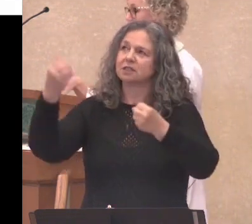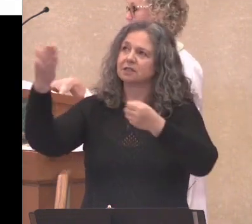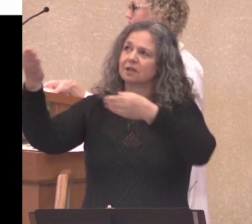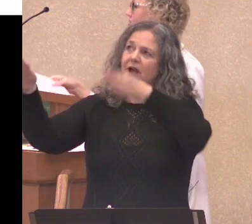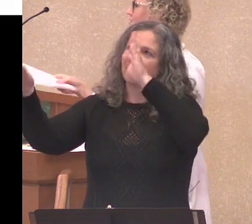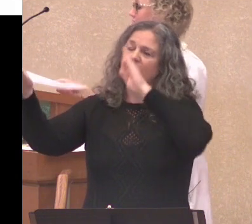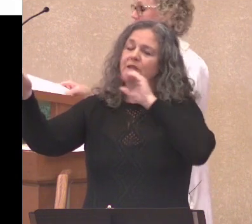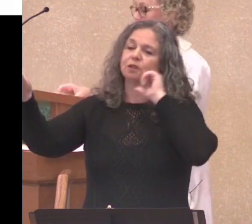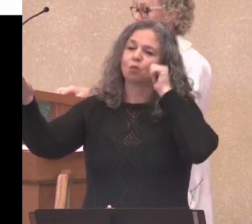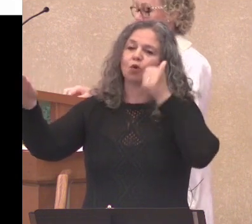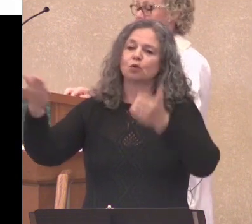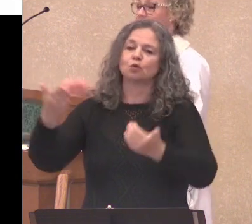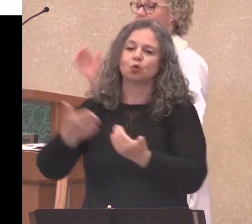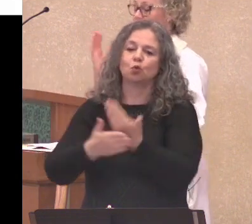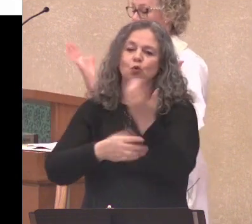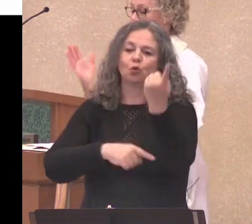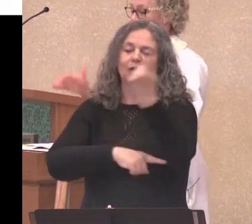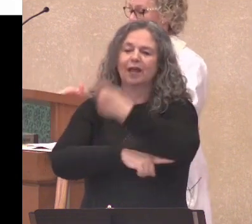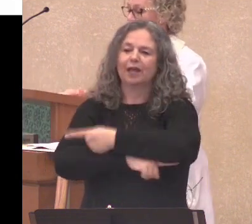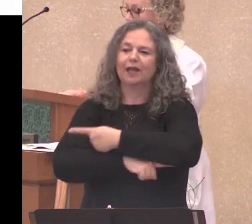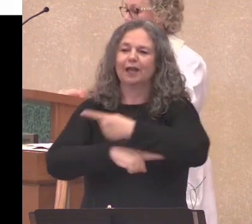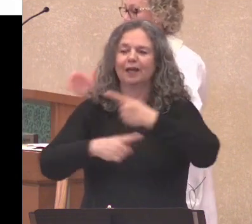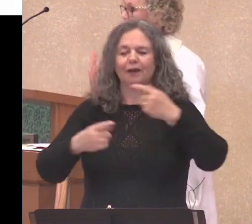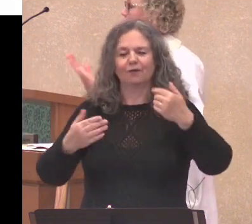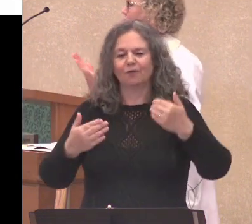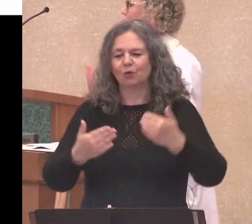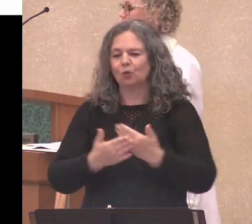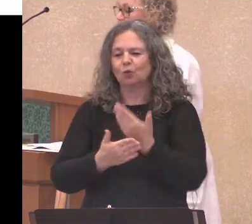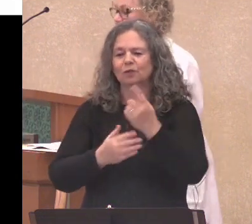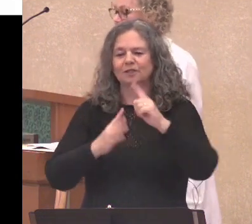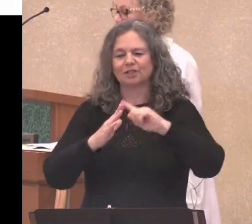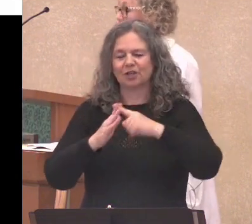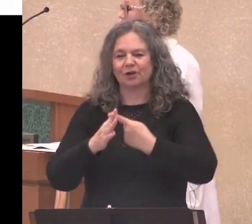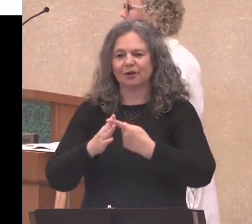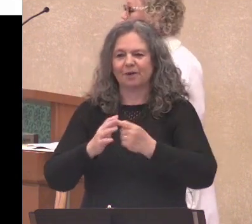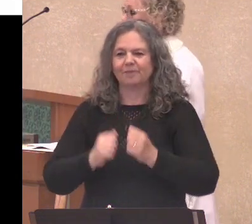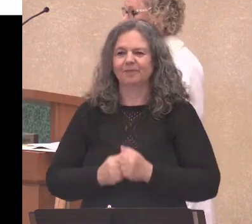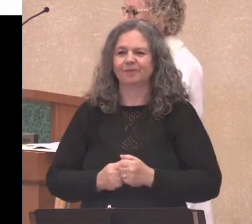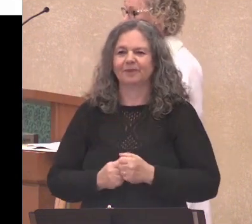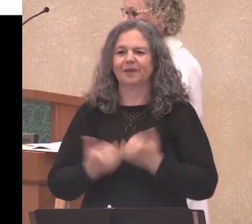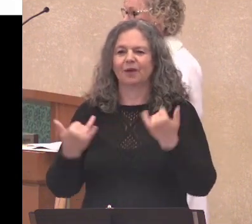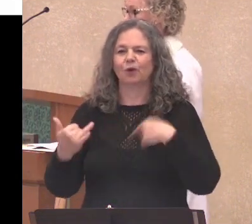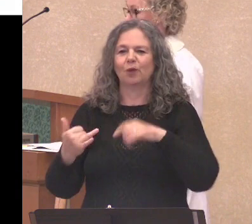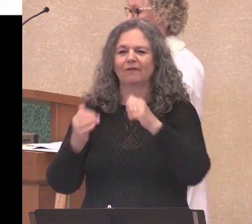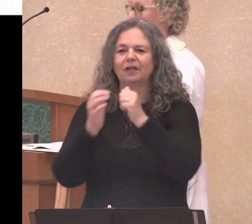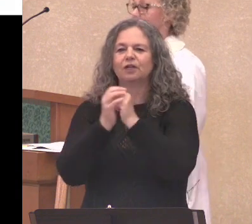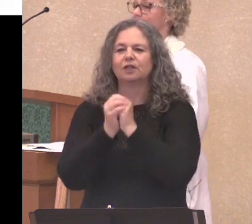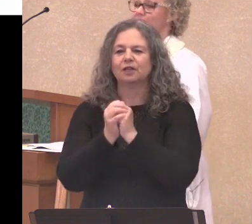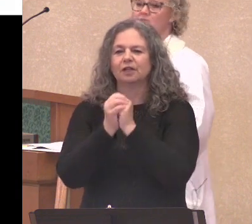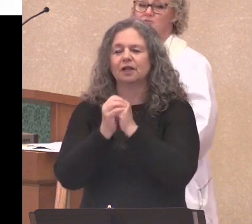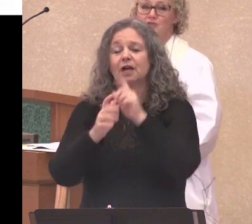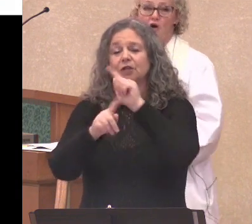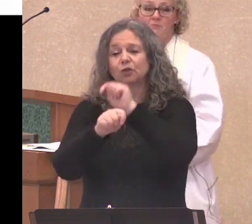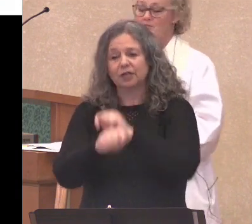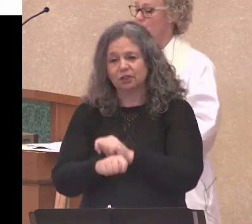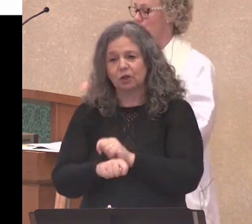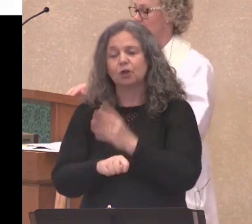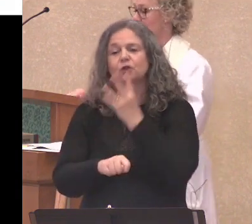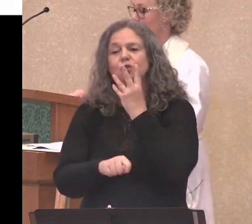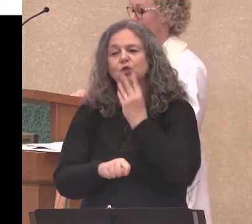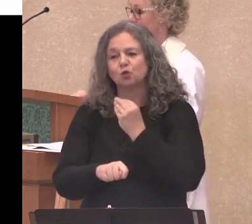fresh start. To end, we're going to join together in a traditional Jewish bedtime prayer from